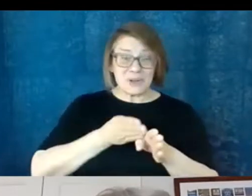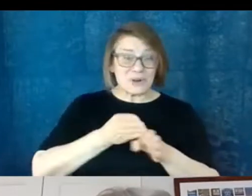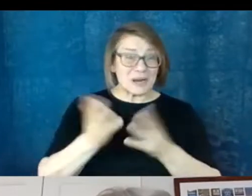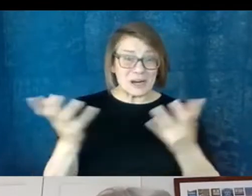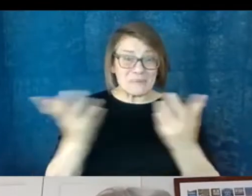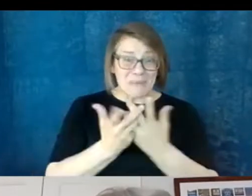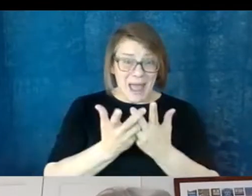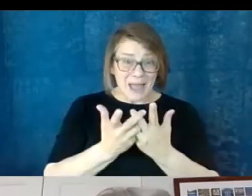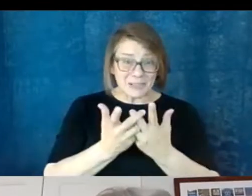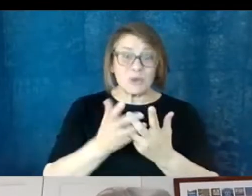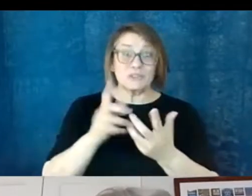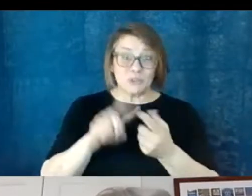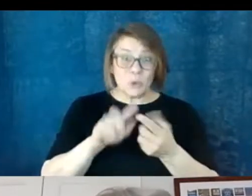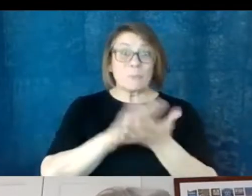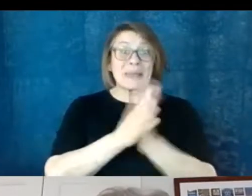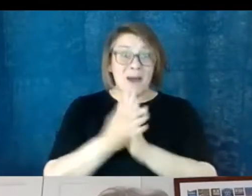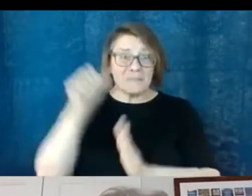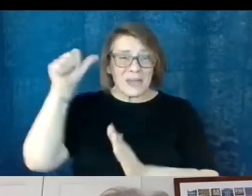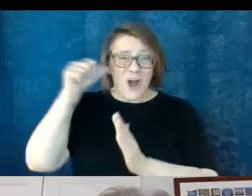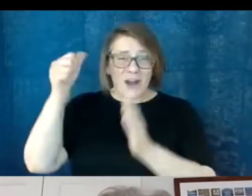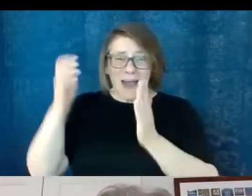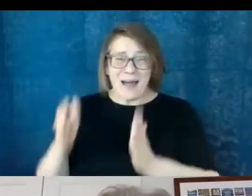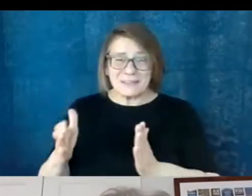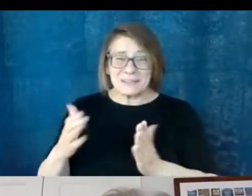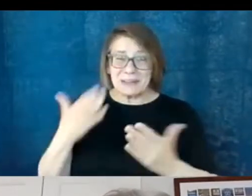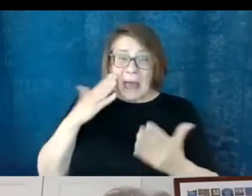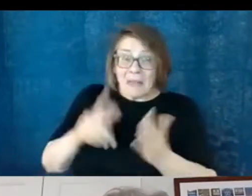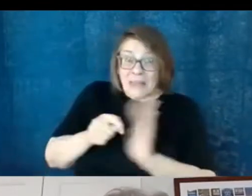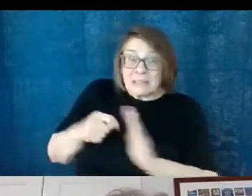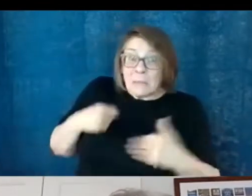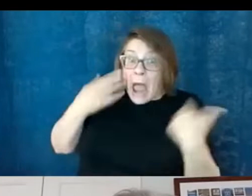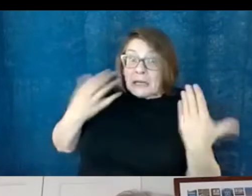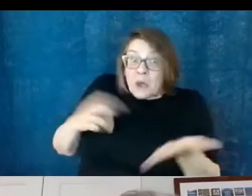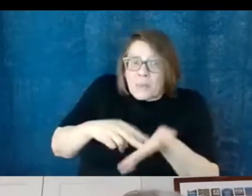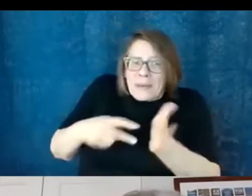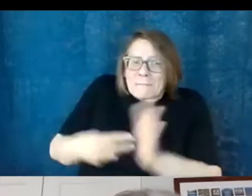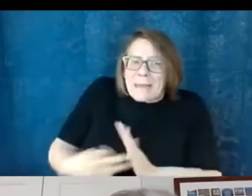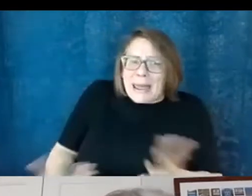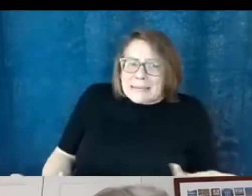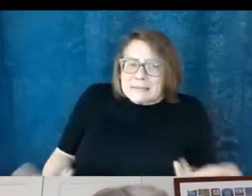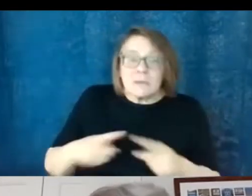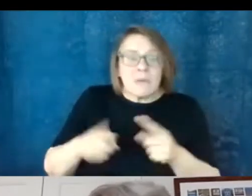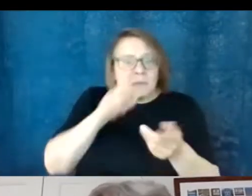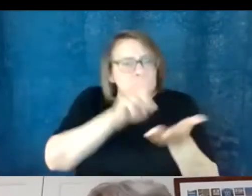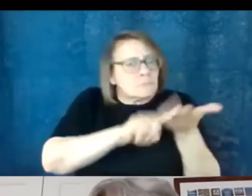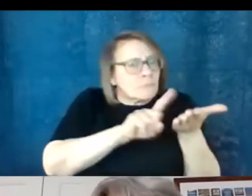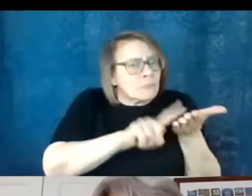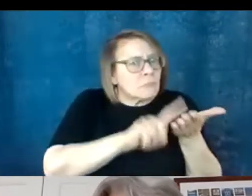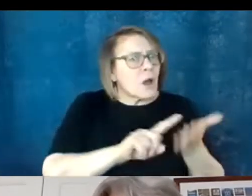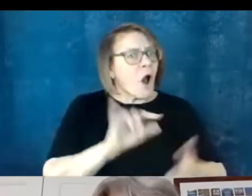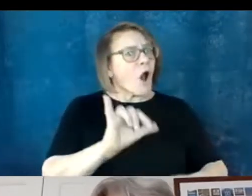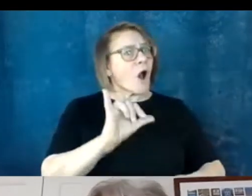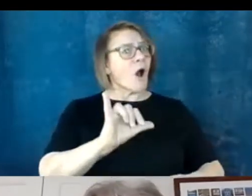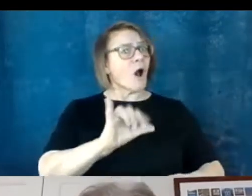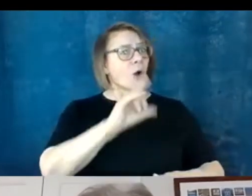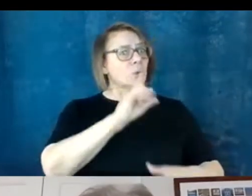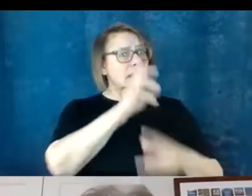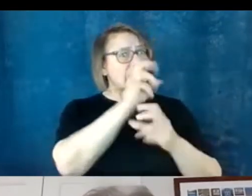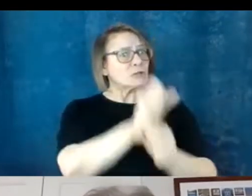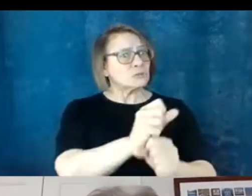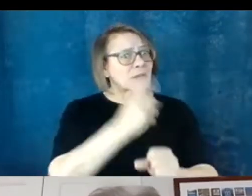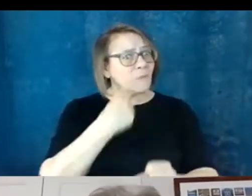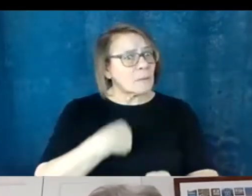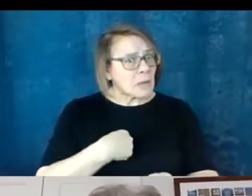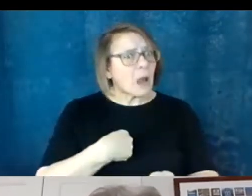match to be an audiologist. And I didn't even know what it was. So after a lot of research, I was like, oh, wow, this is a good fit for me. So